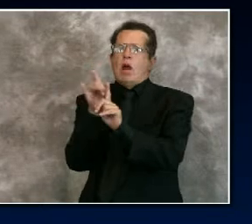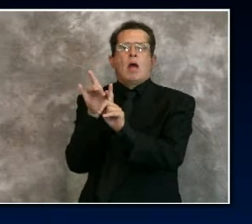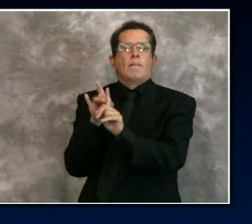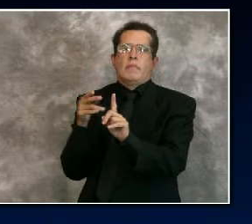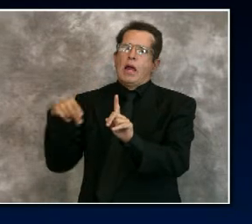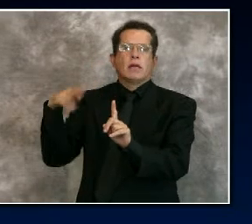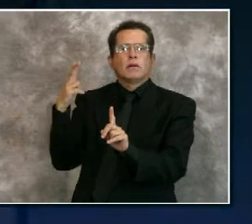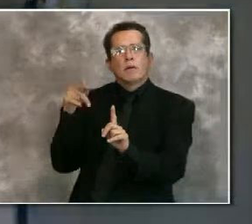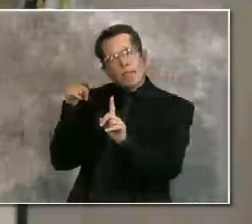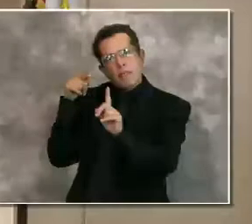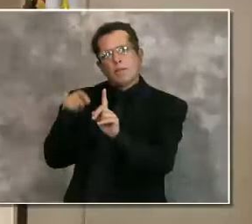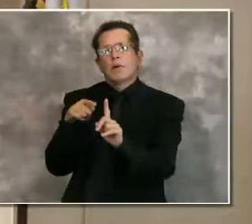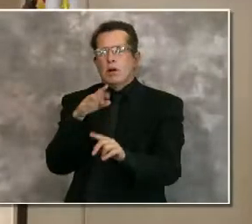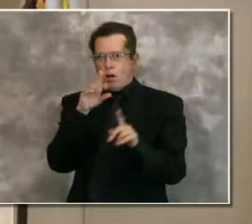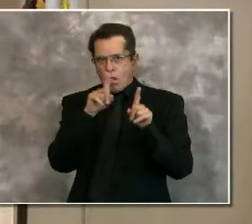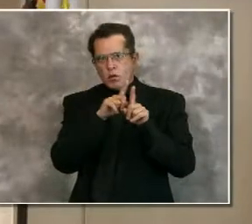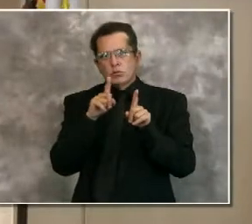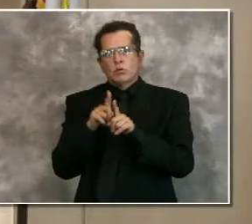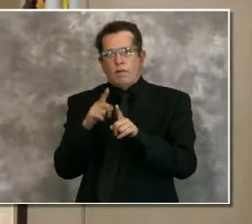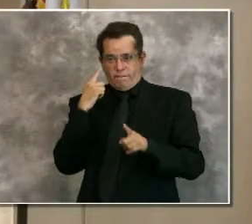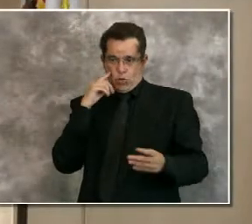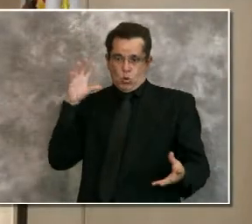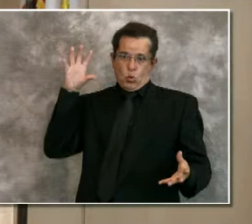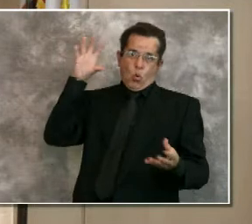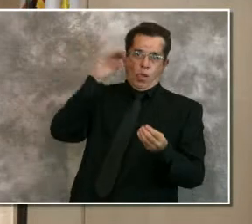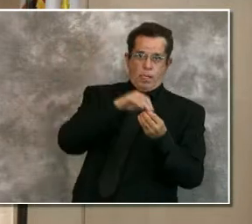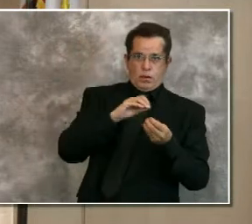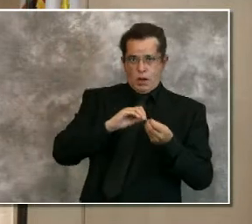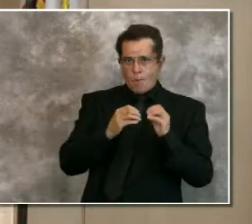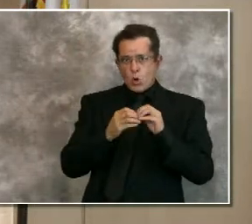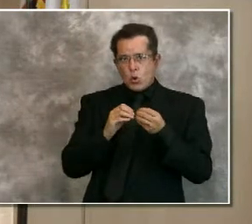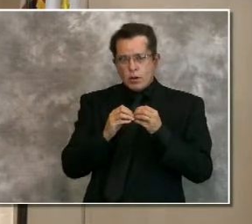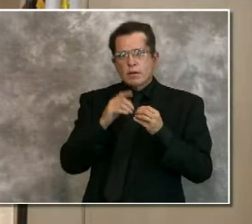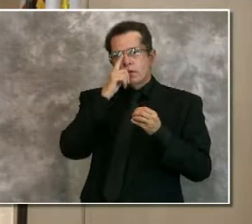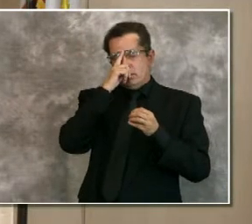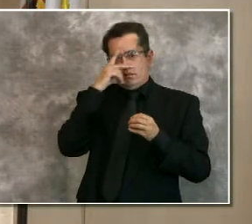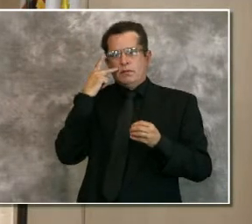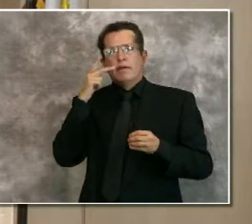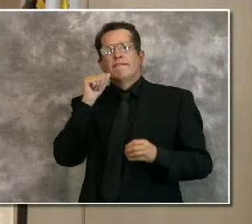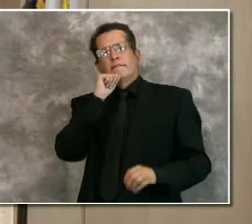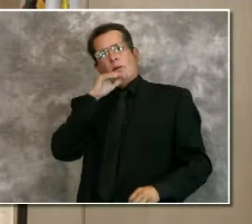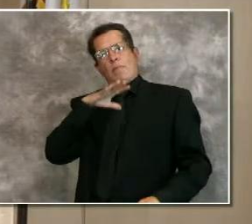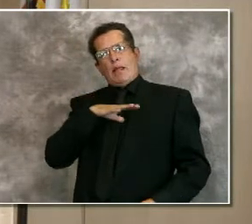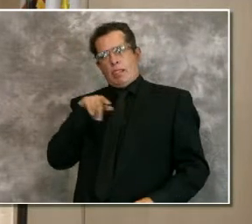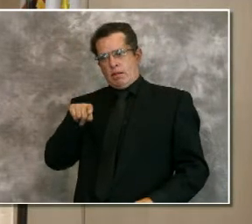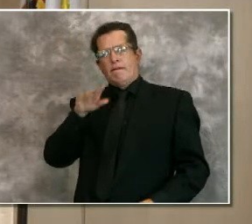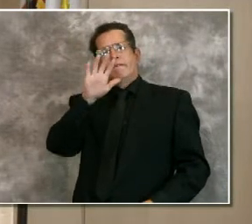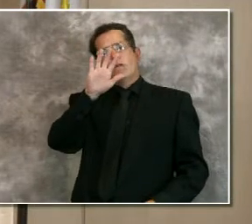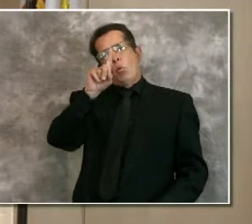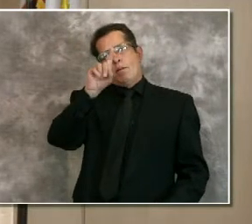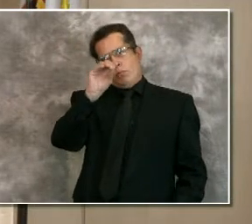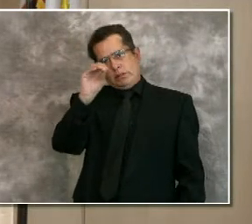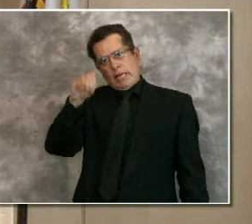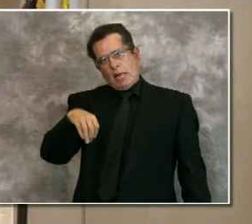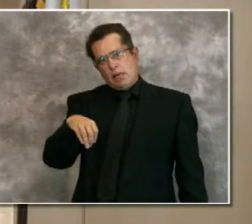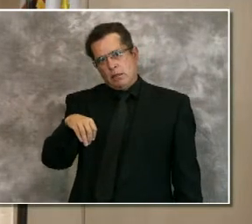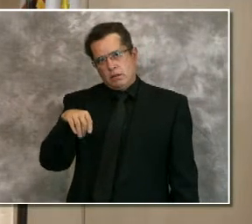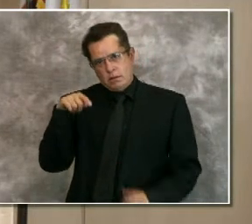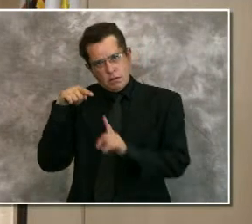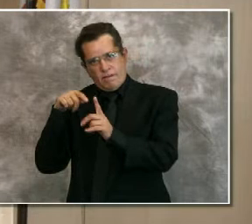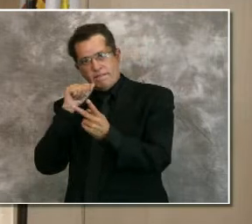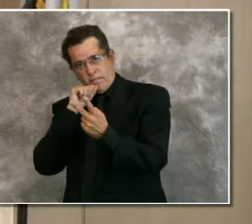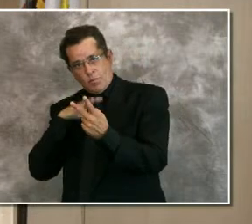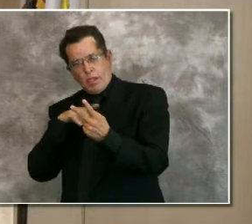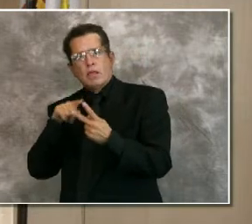Also, in terms of demographics for the total number of cases, again, females represent 51% of the total number